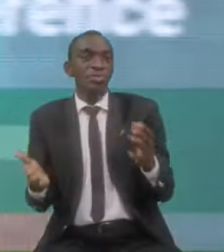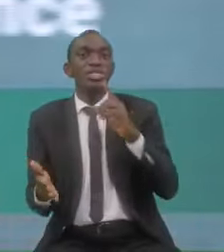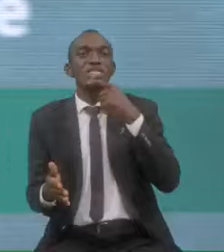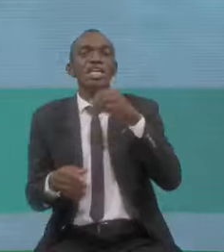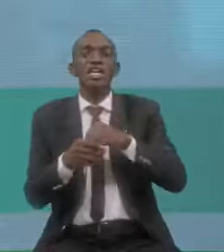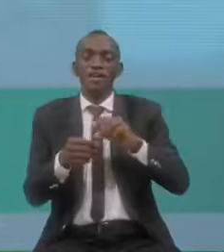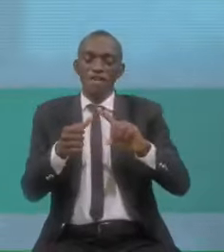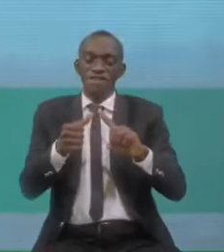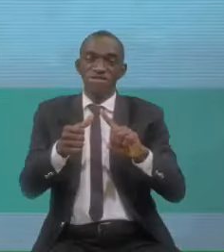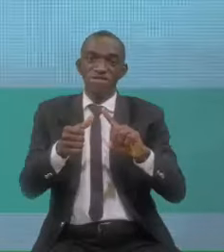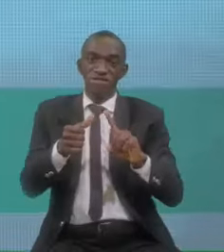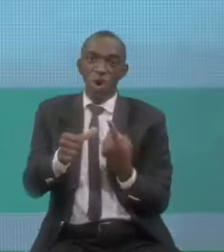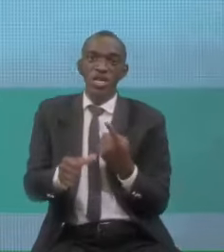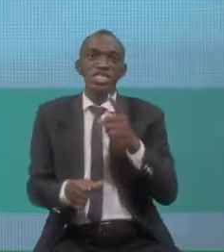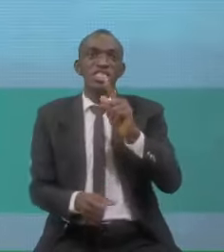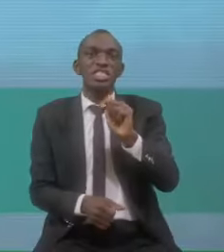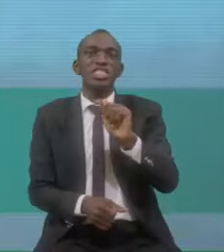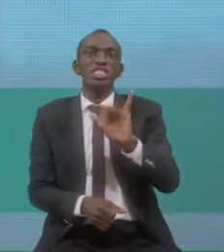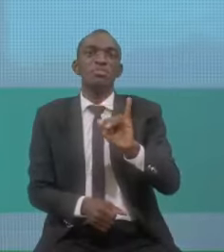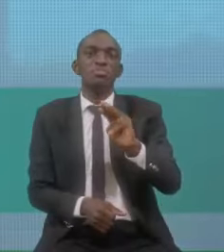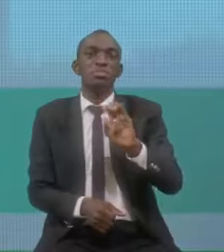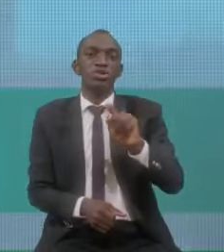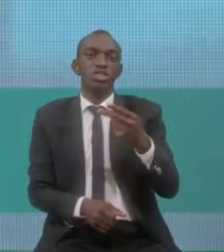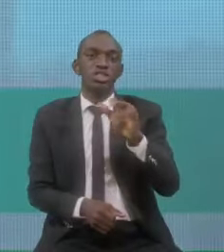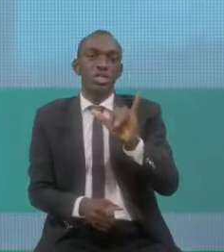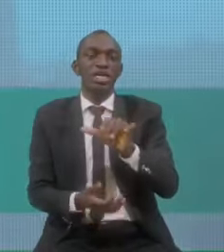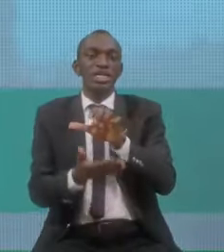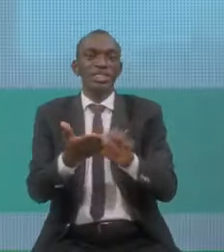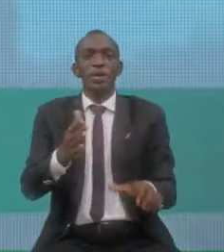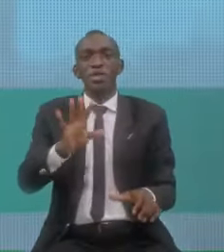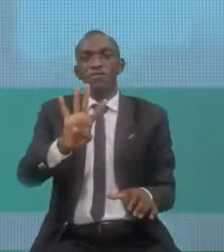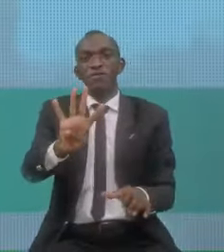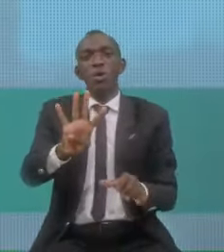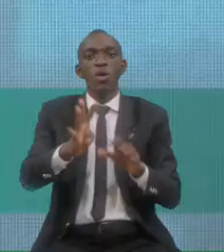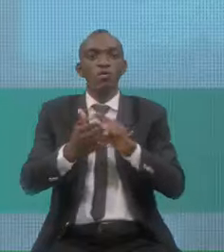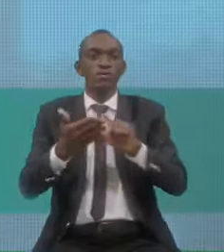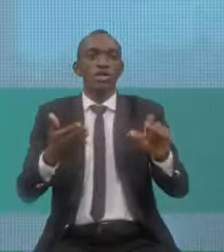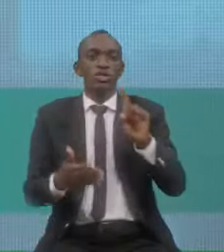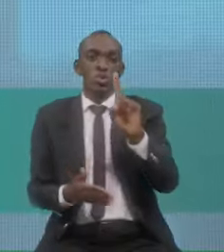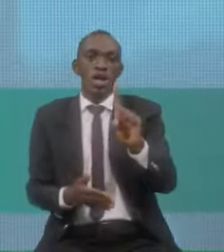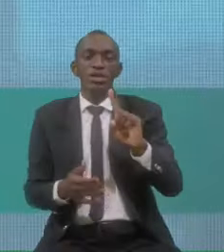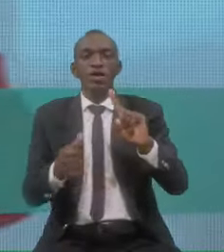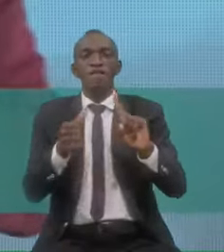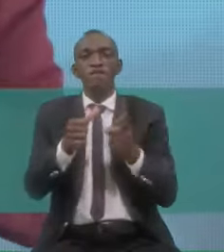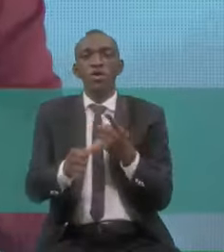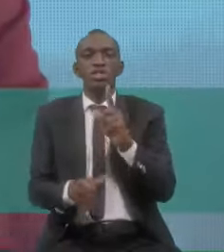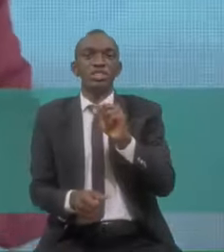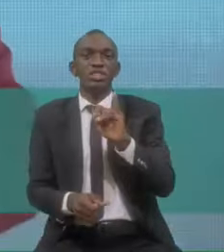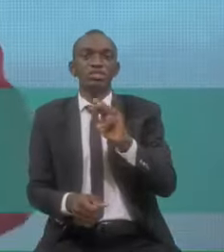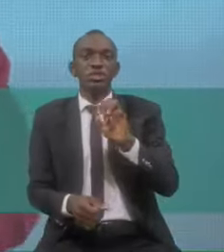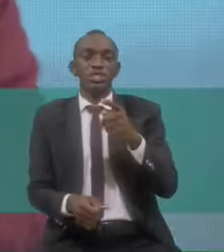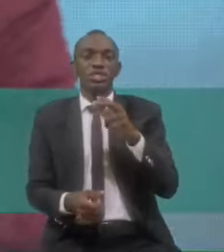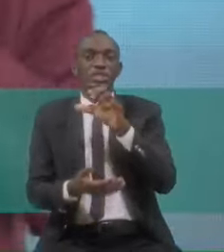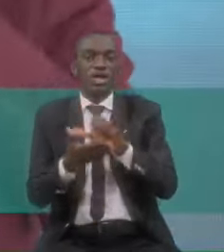reading from verse 1. 1 Timothy chapter 4, we're looking at verse 1 now. The